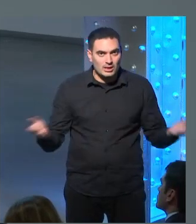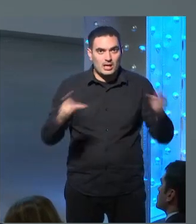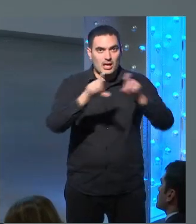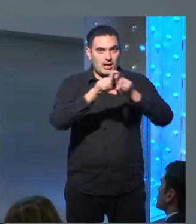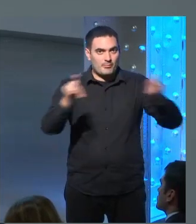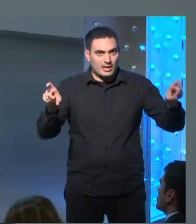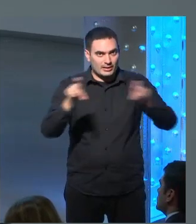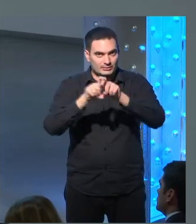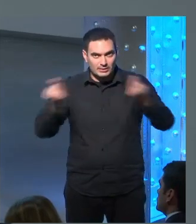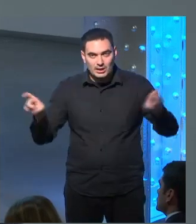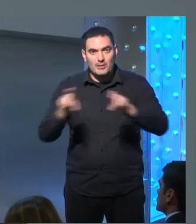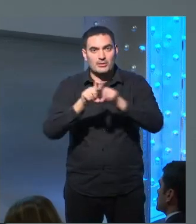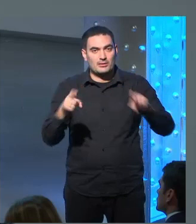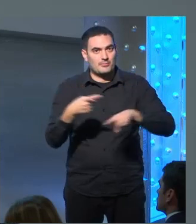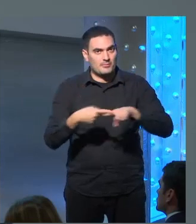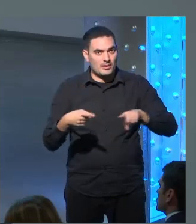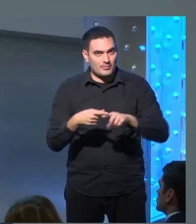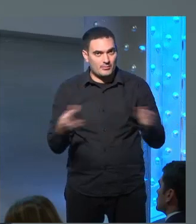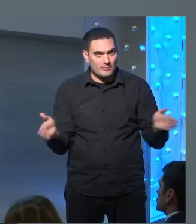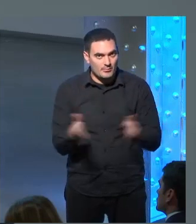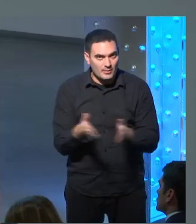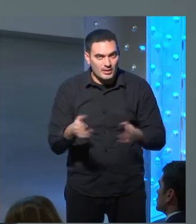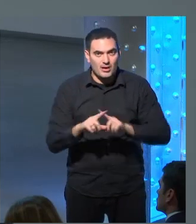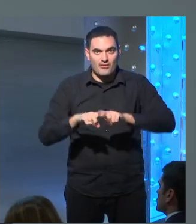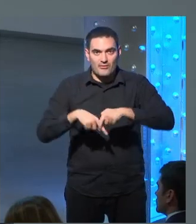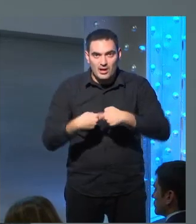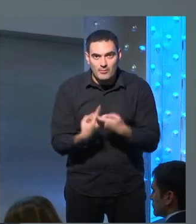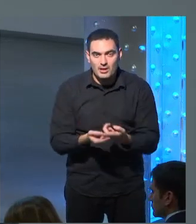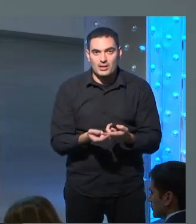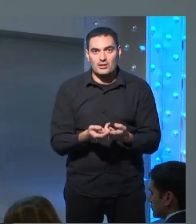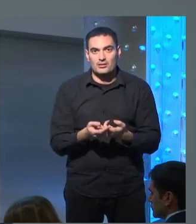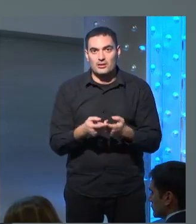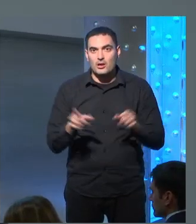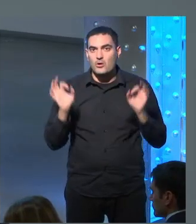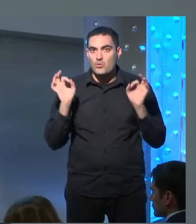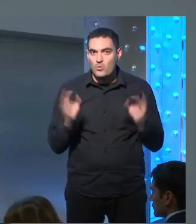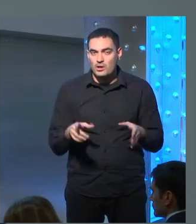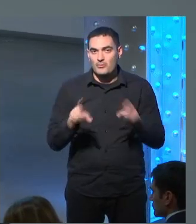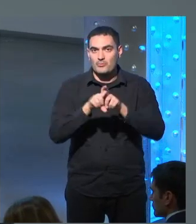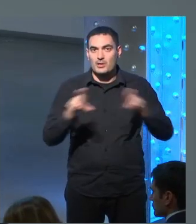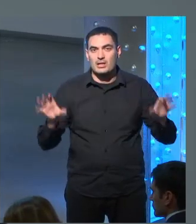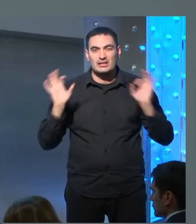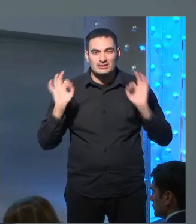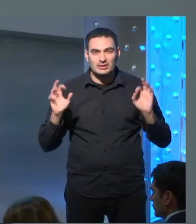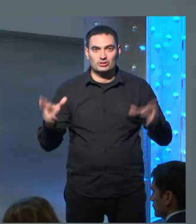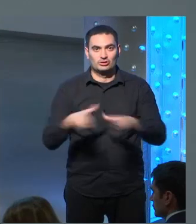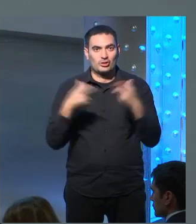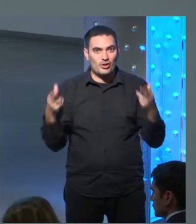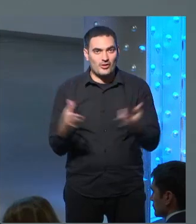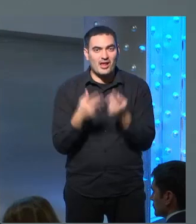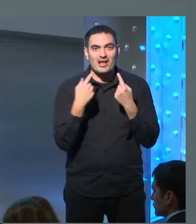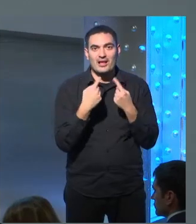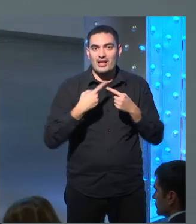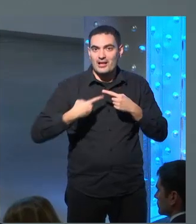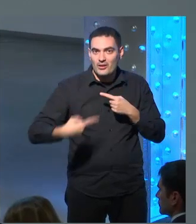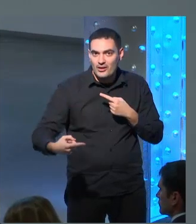the SMEs, the freelancers, the families, and the social institutions such as these foundations that in